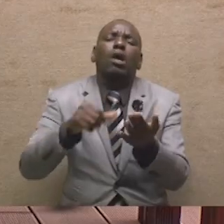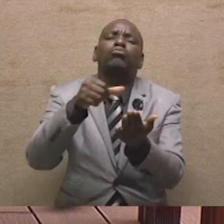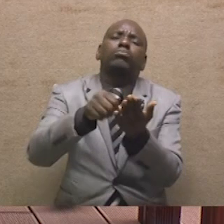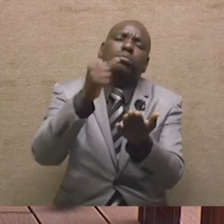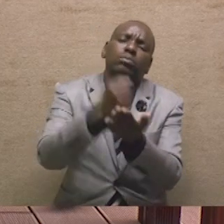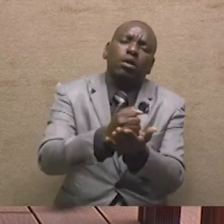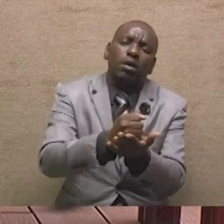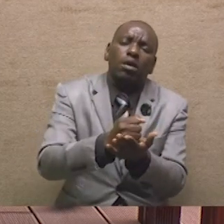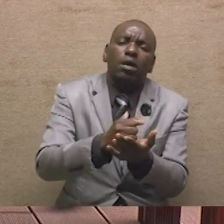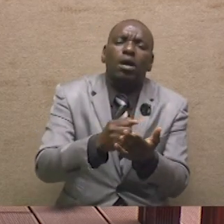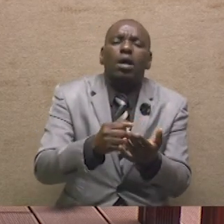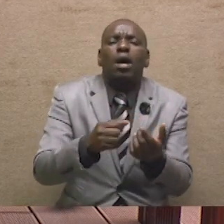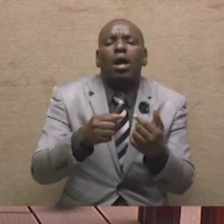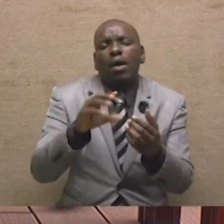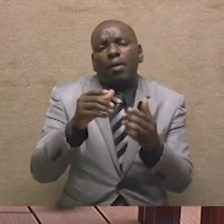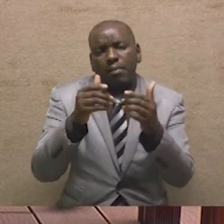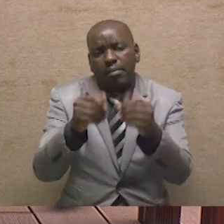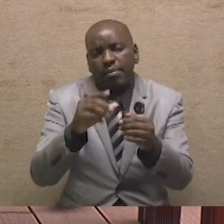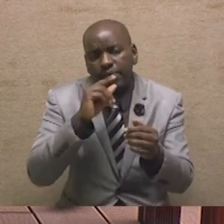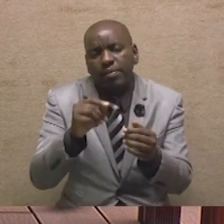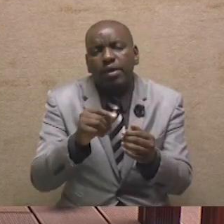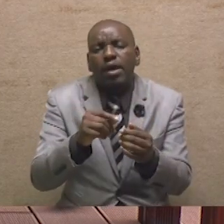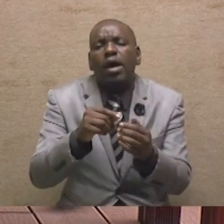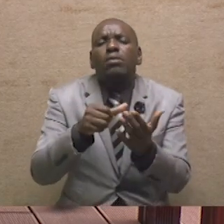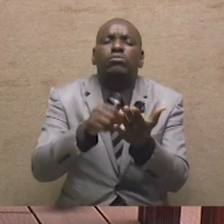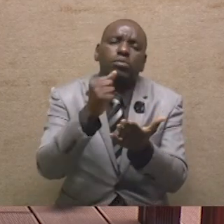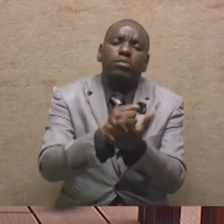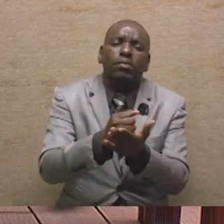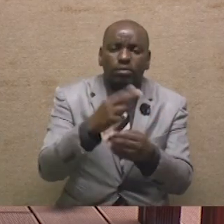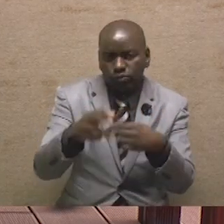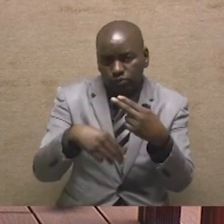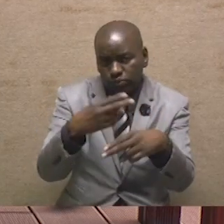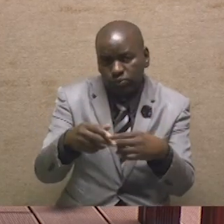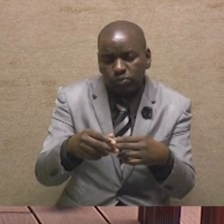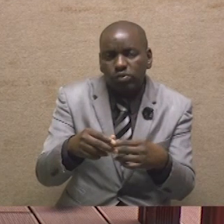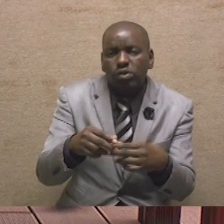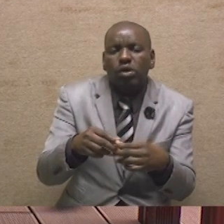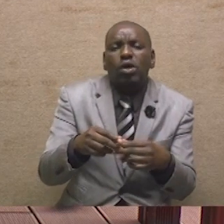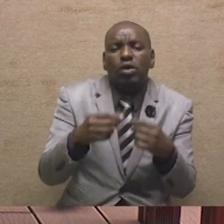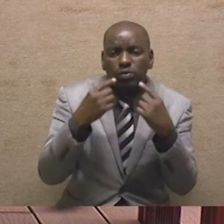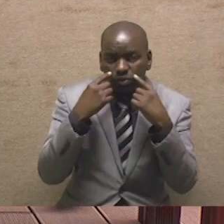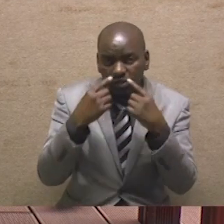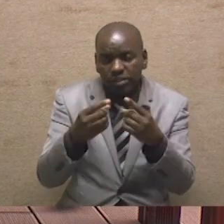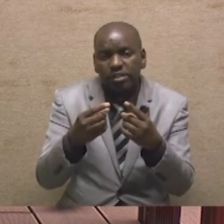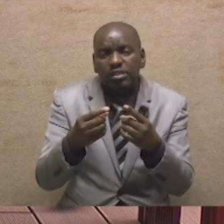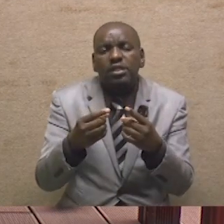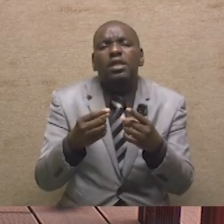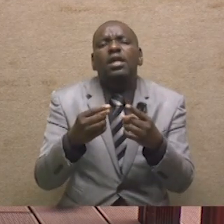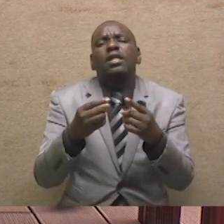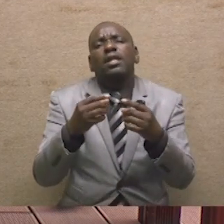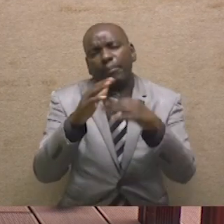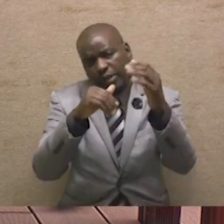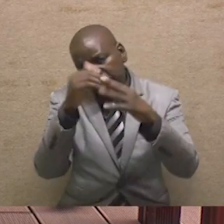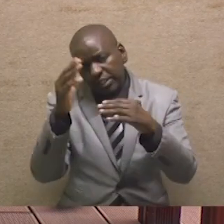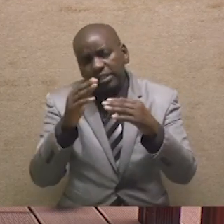The purpose of registration must also become material, because you're